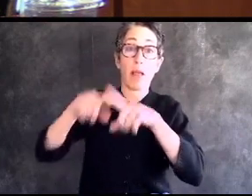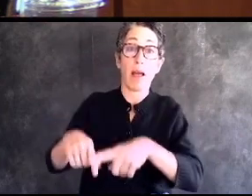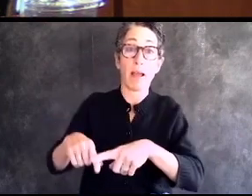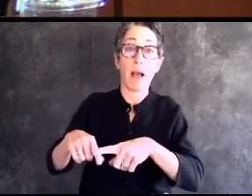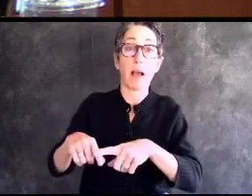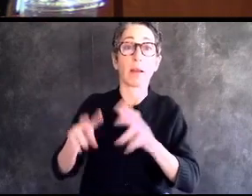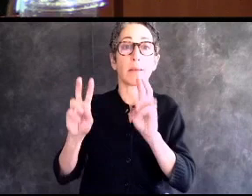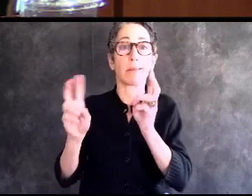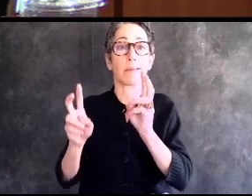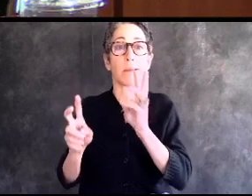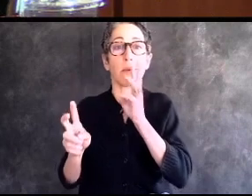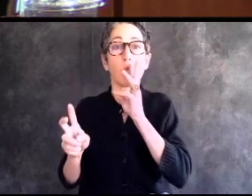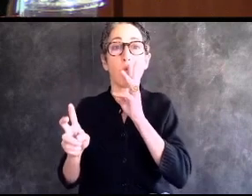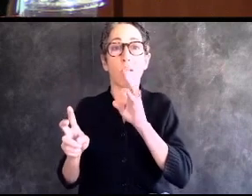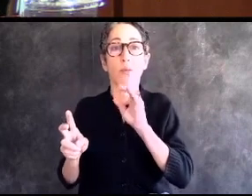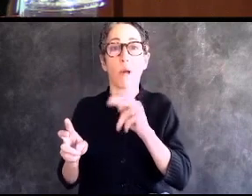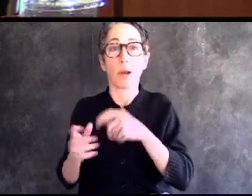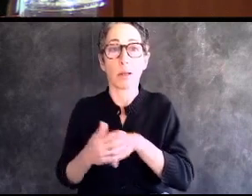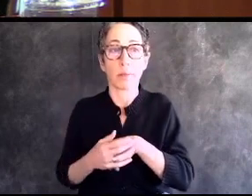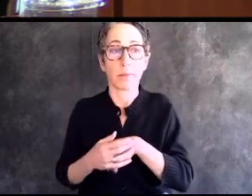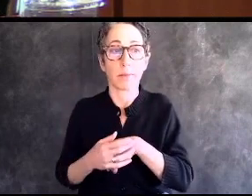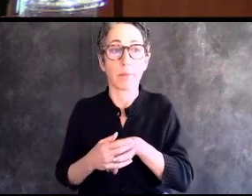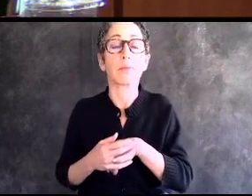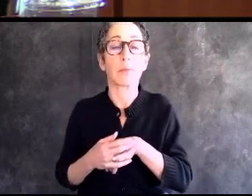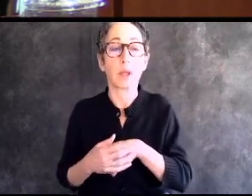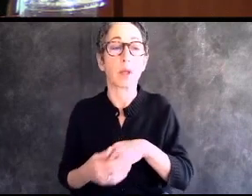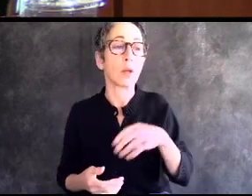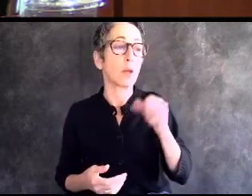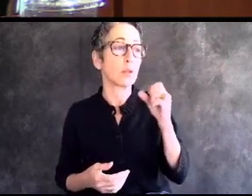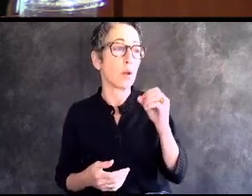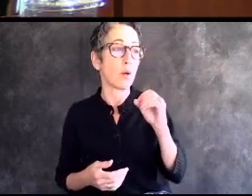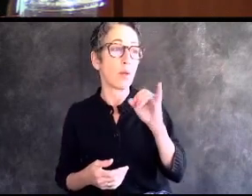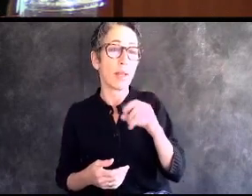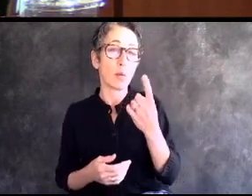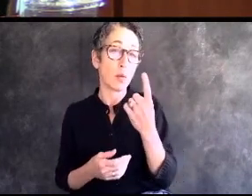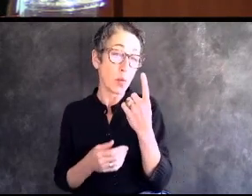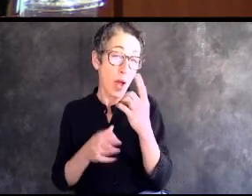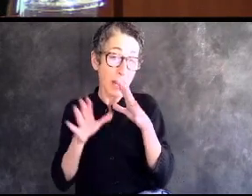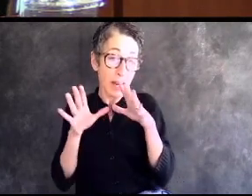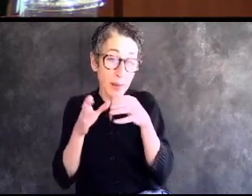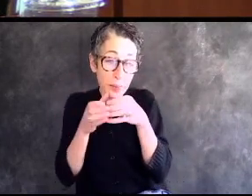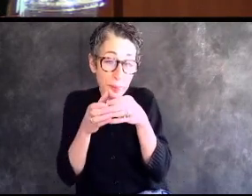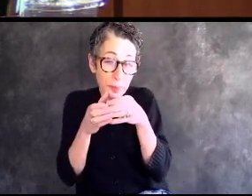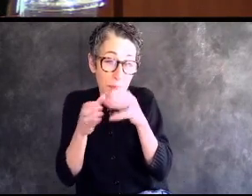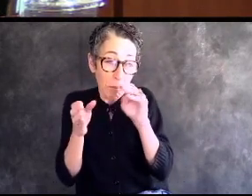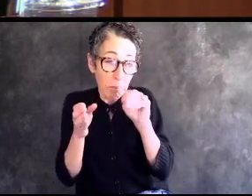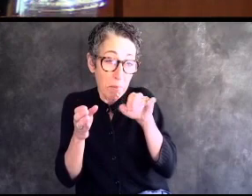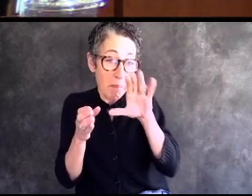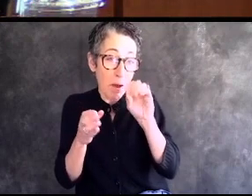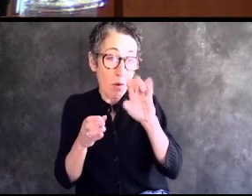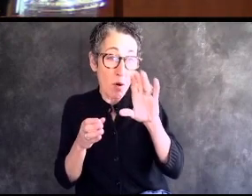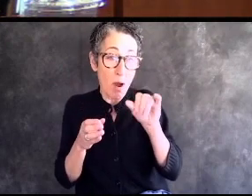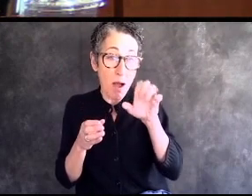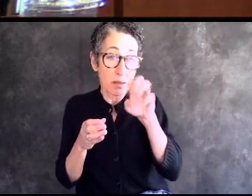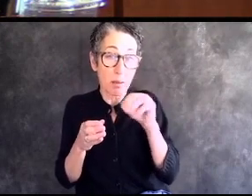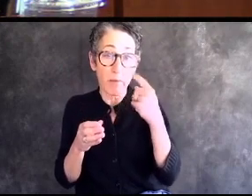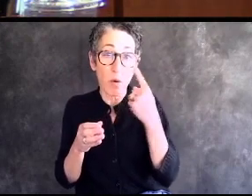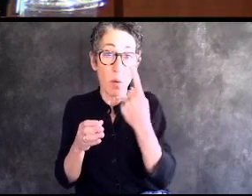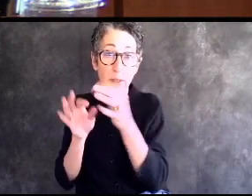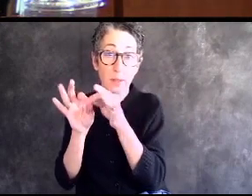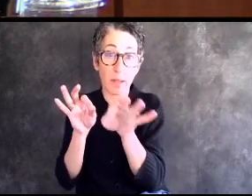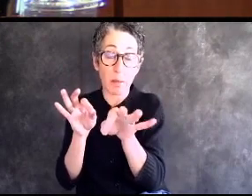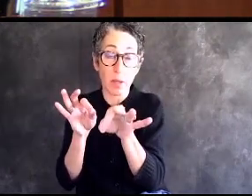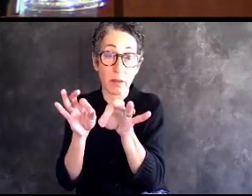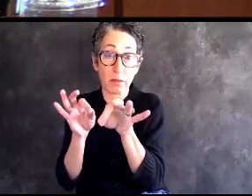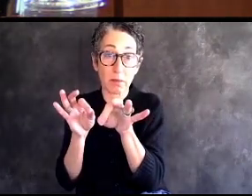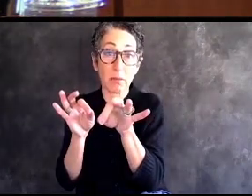root. If it's not signed, then it's fake. So this is just one microcosm of one statement. But we're taking these and making new laws